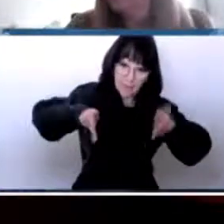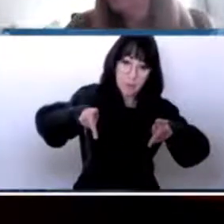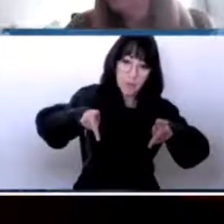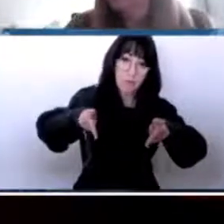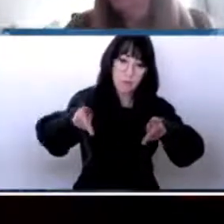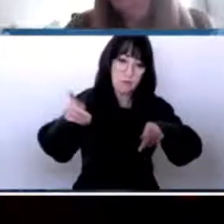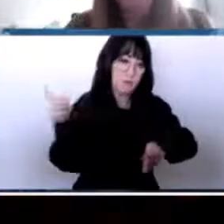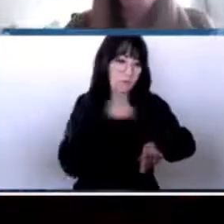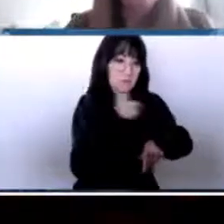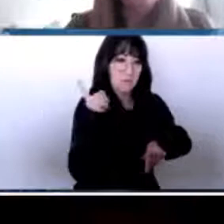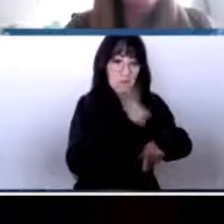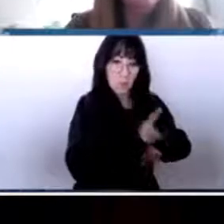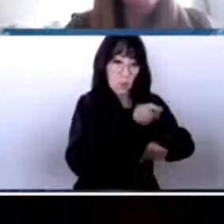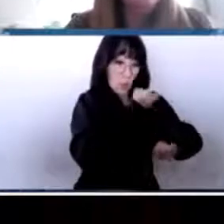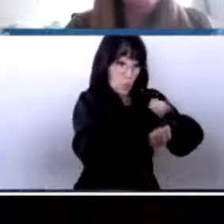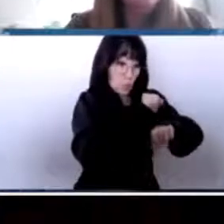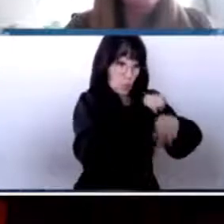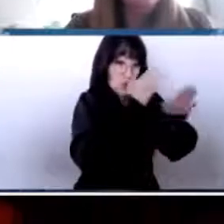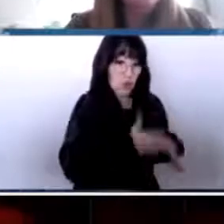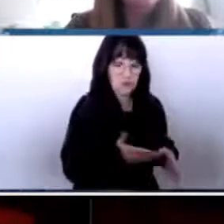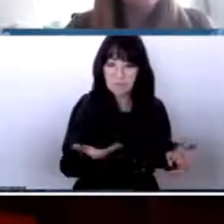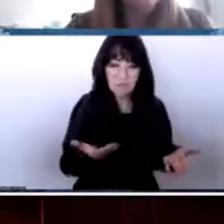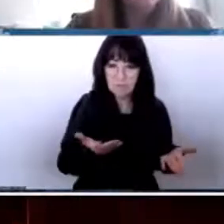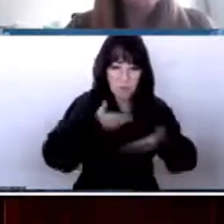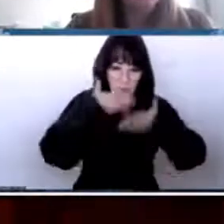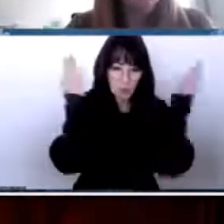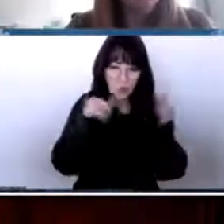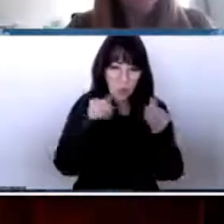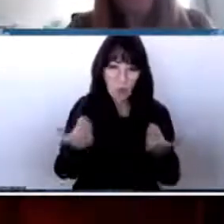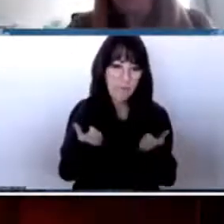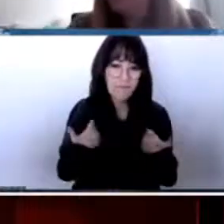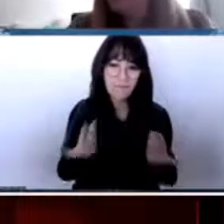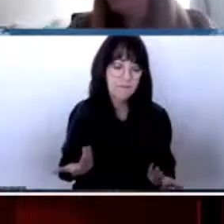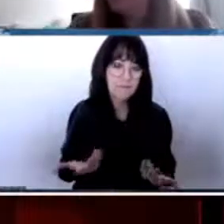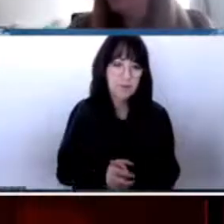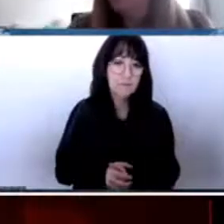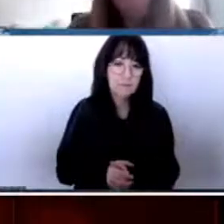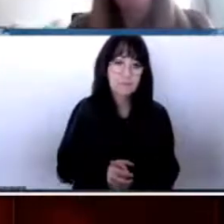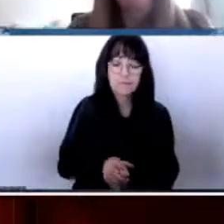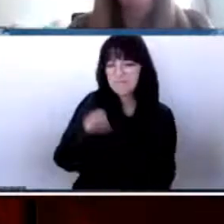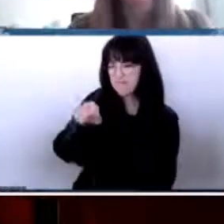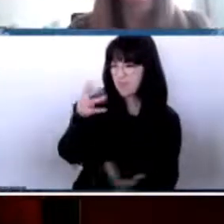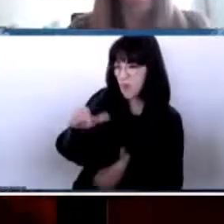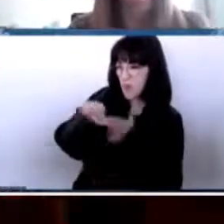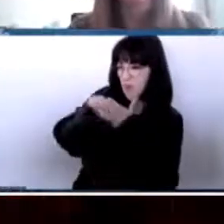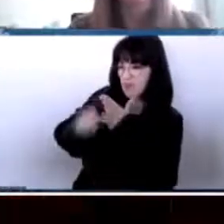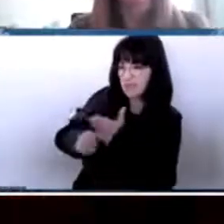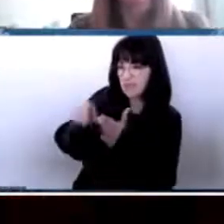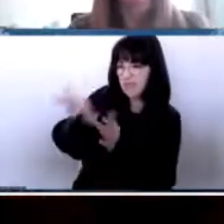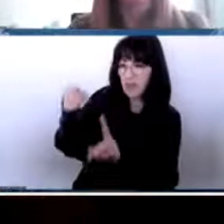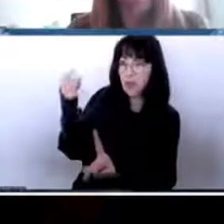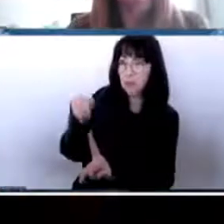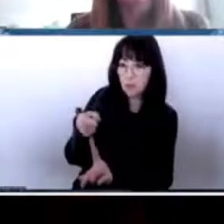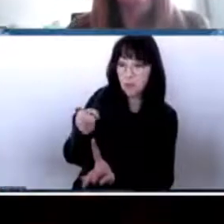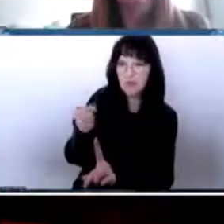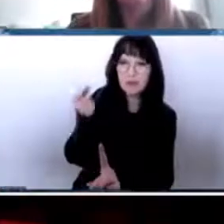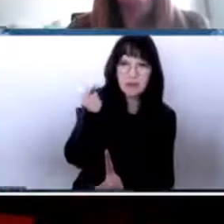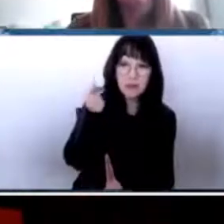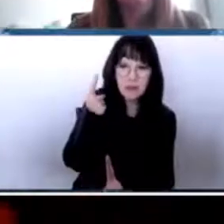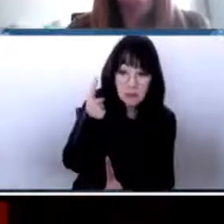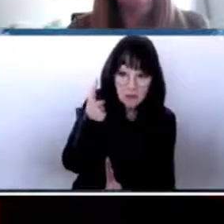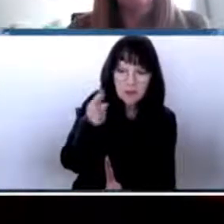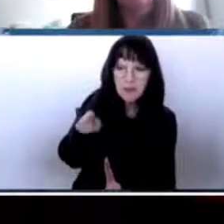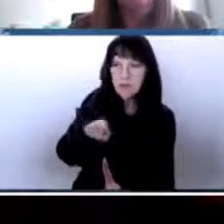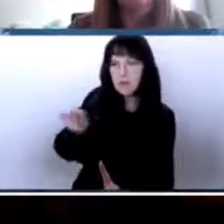run it, and that's what we don't have. Yeah, so just to underscore that point, these are the National